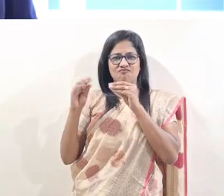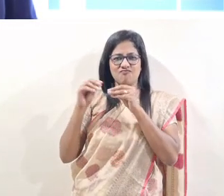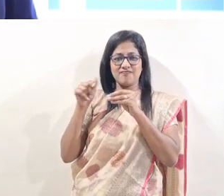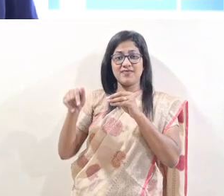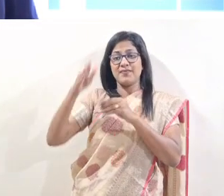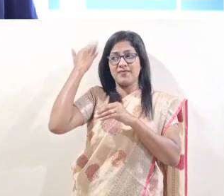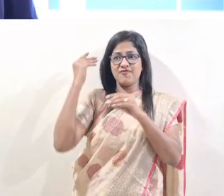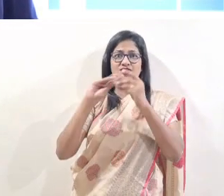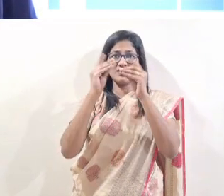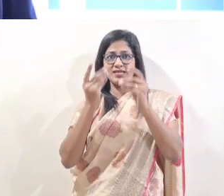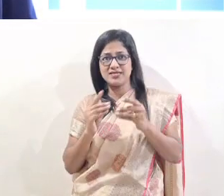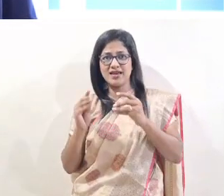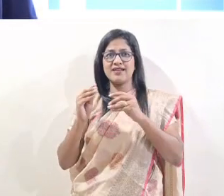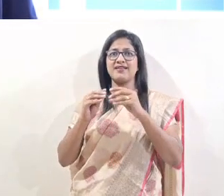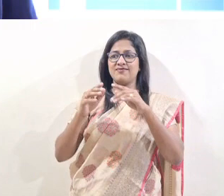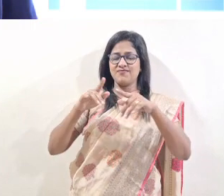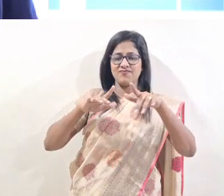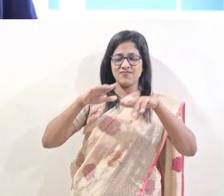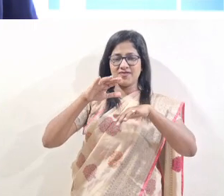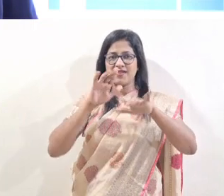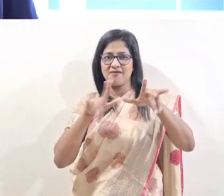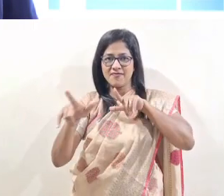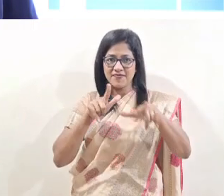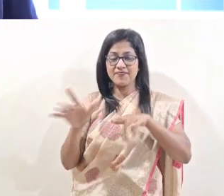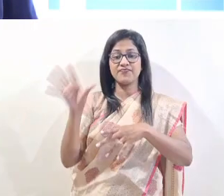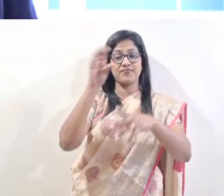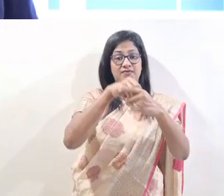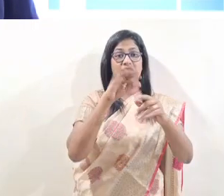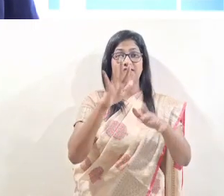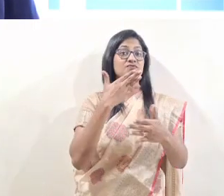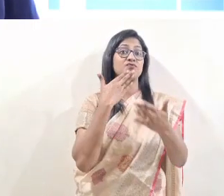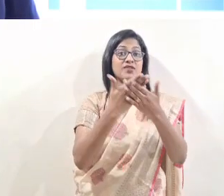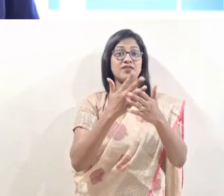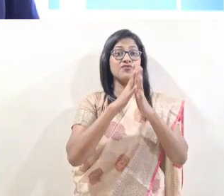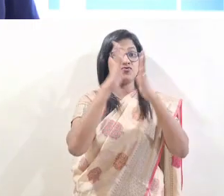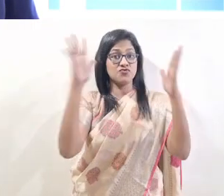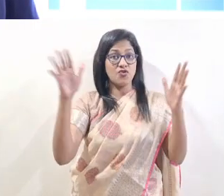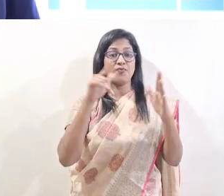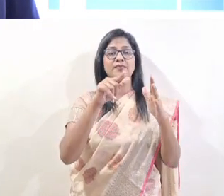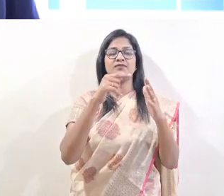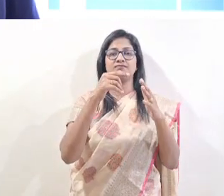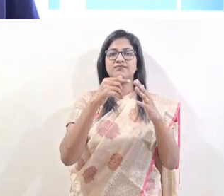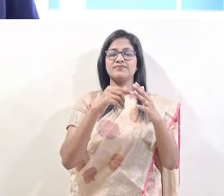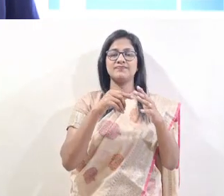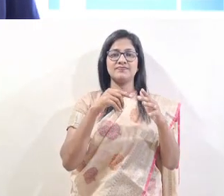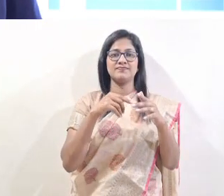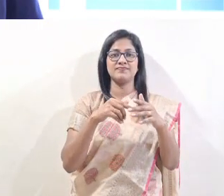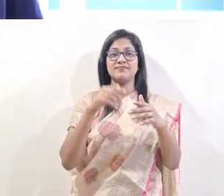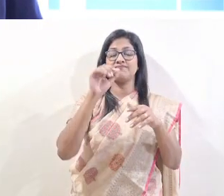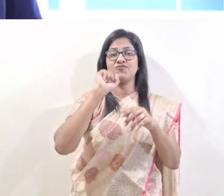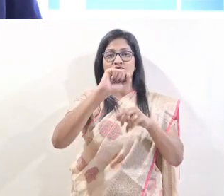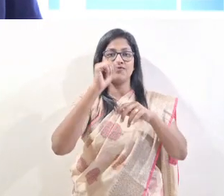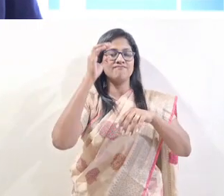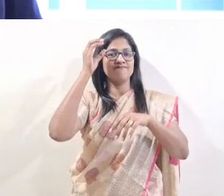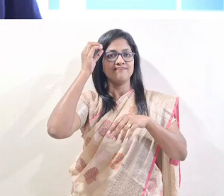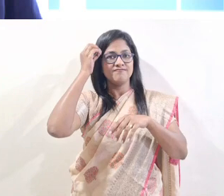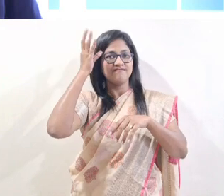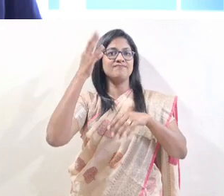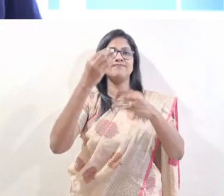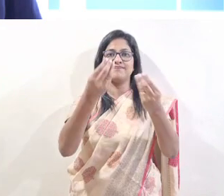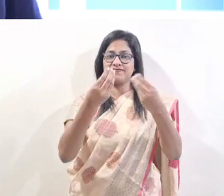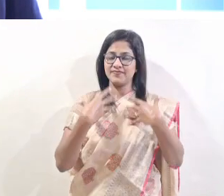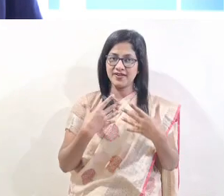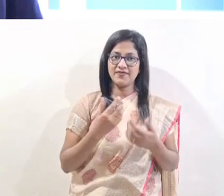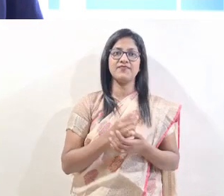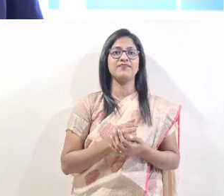design and execution of that part, and there were many interesting aspects. So thank you very much for sharing your insights, and I'm sure we'll have many